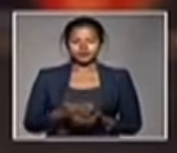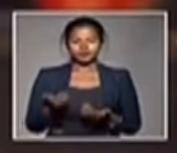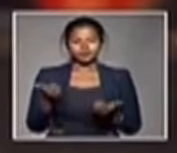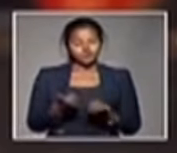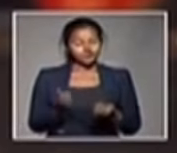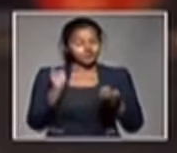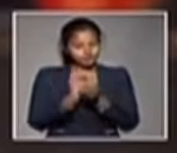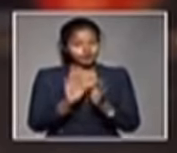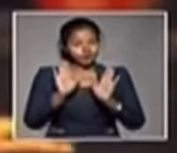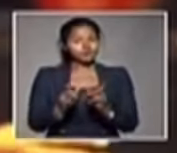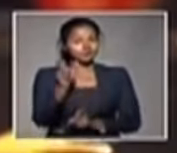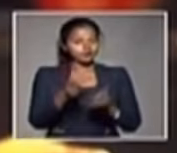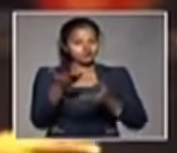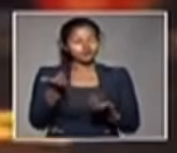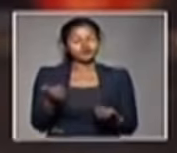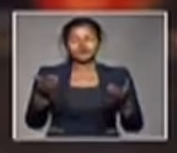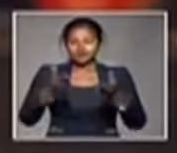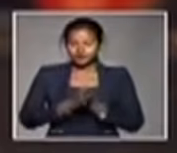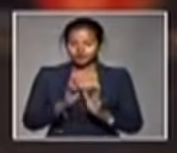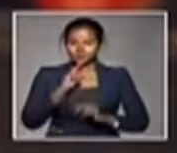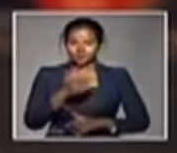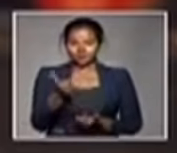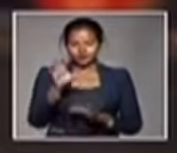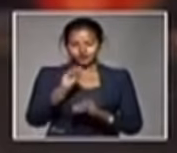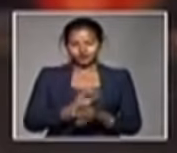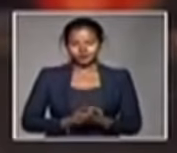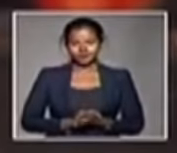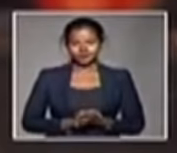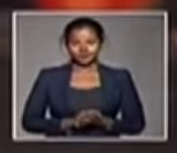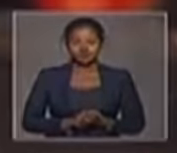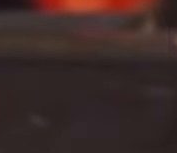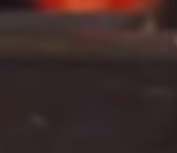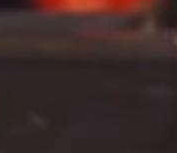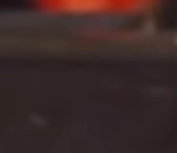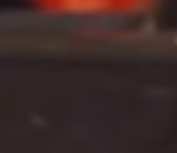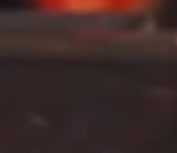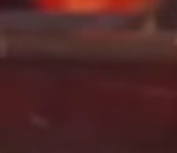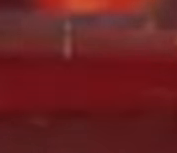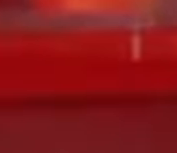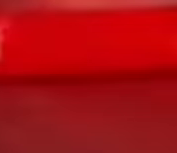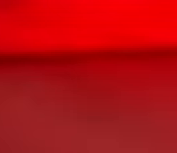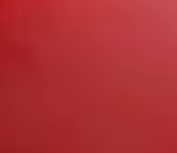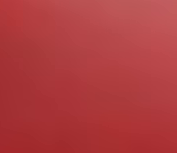very good care of yourself. Thank you for joining us. Good night.